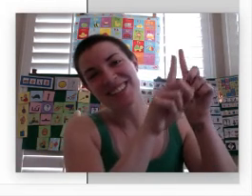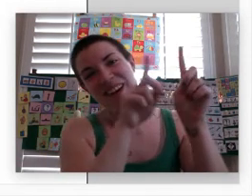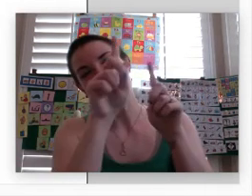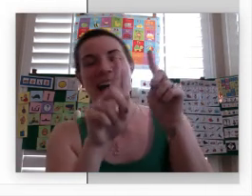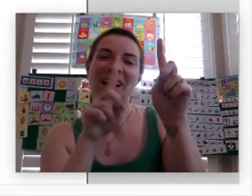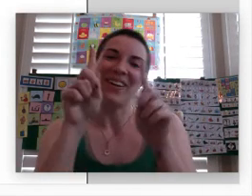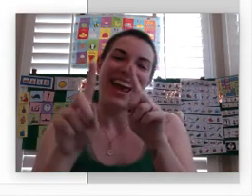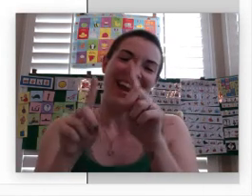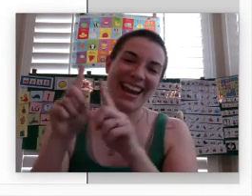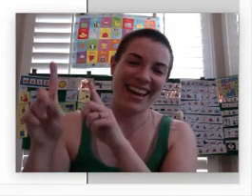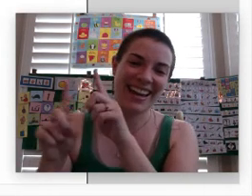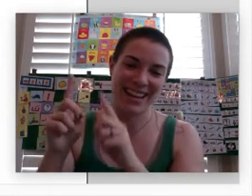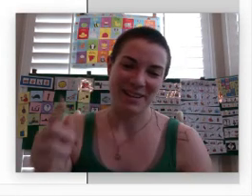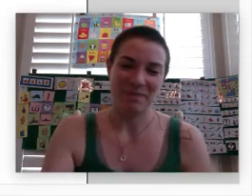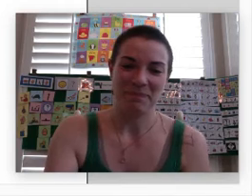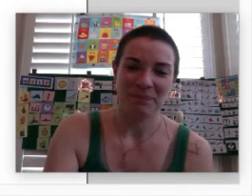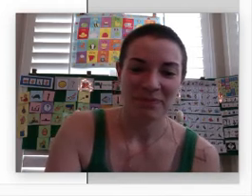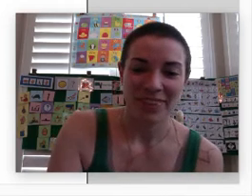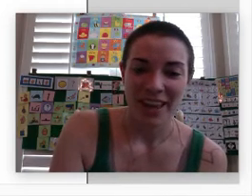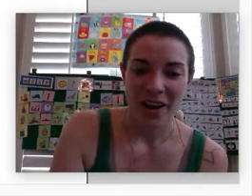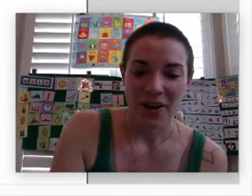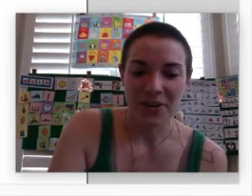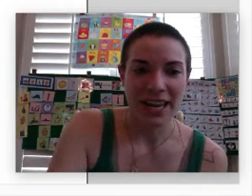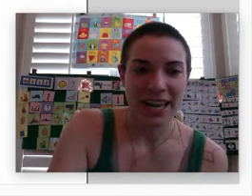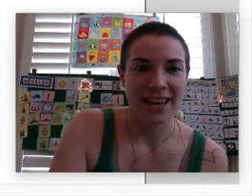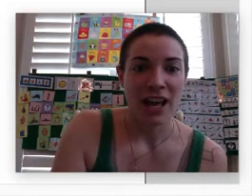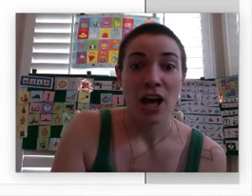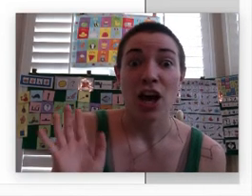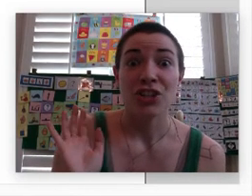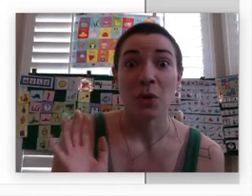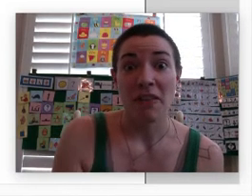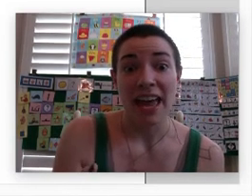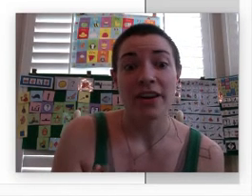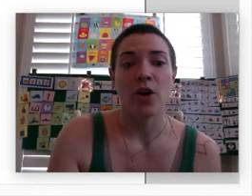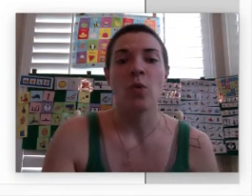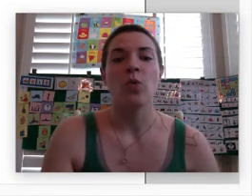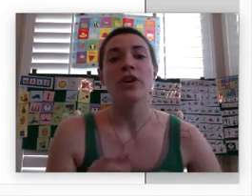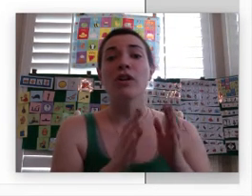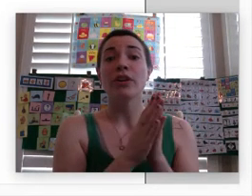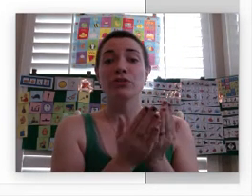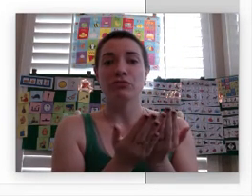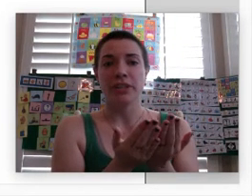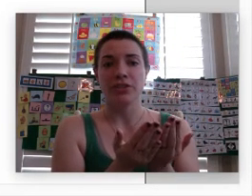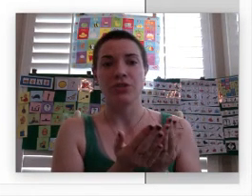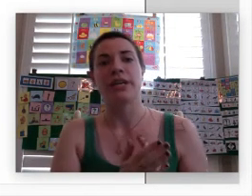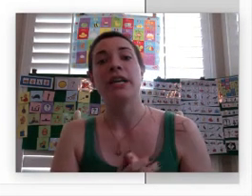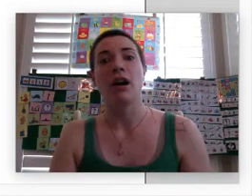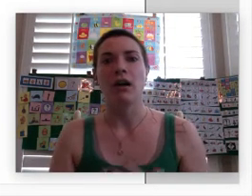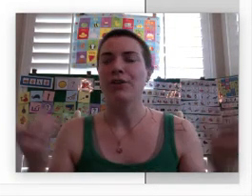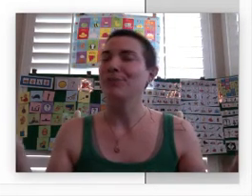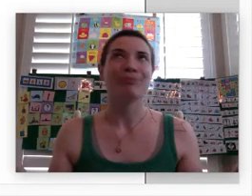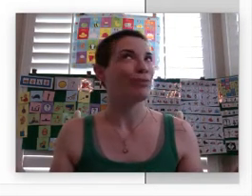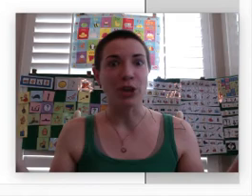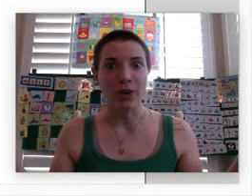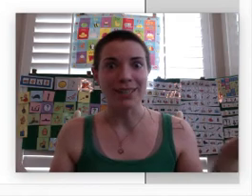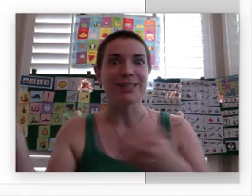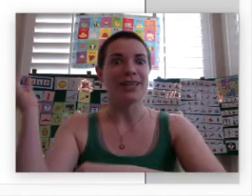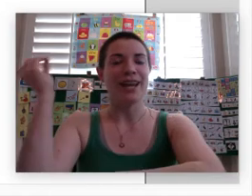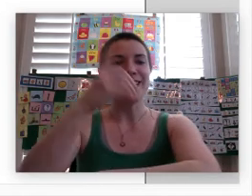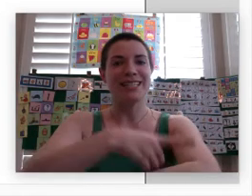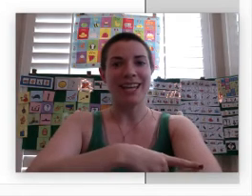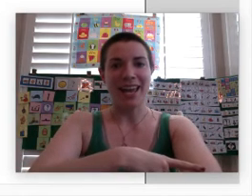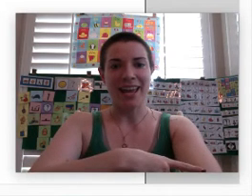stars come out at night. Okay, so on that note, we're going to read a story called, you